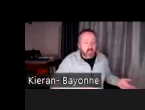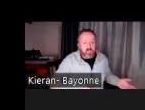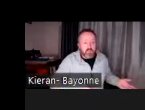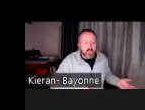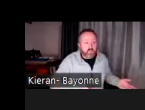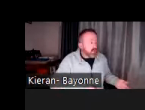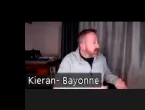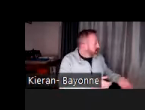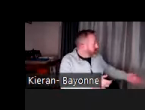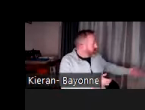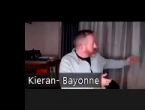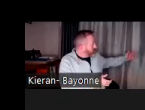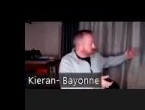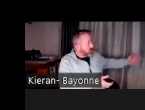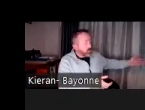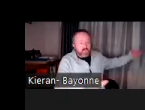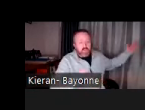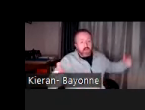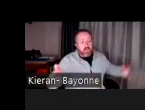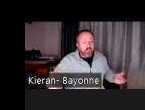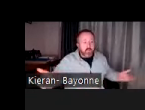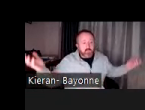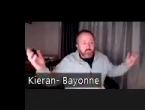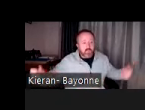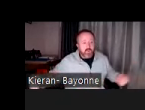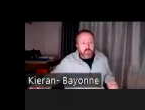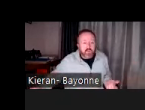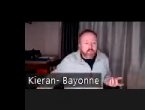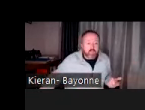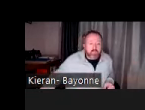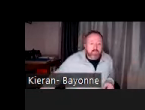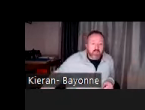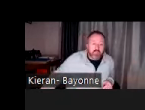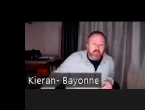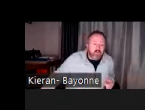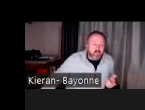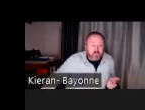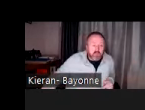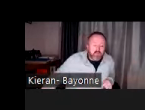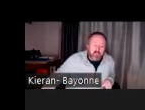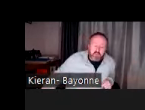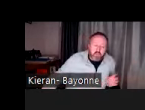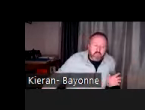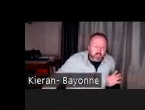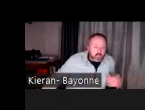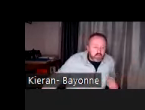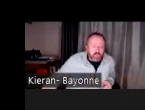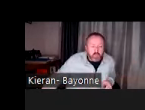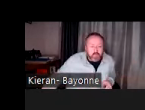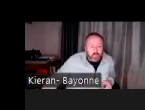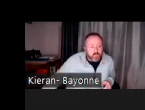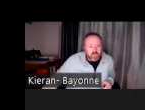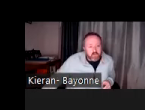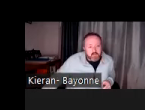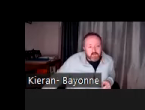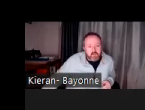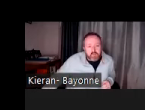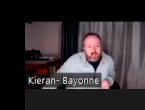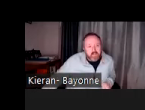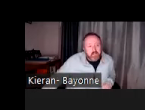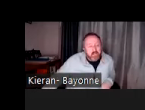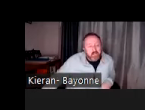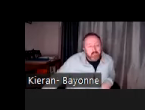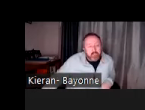they're not even replaced, there's just a little bush there or some small thing that doesn't really, you know, can't take the place of what was there, you